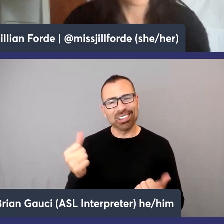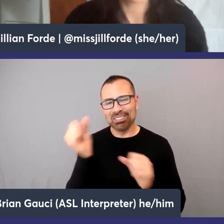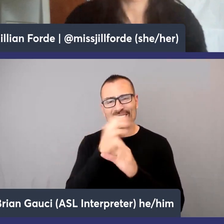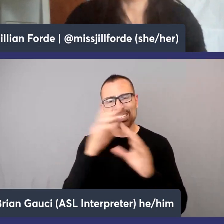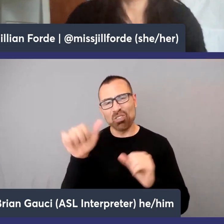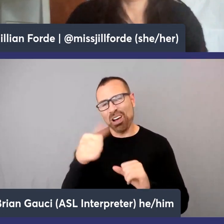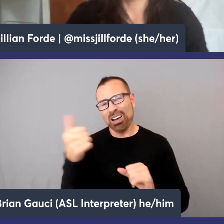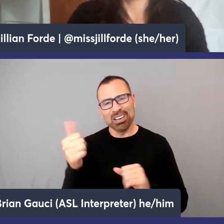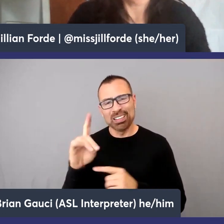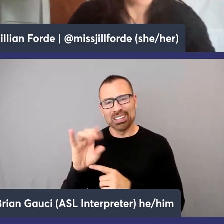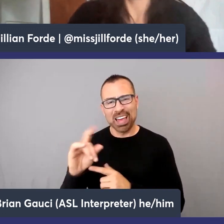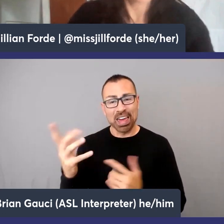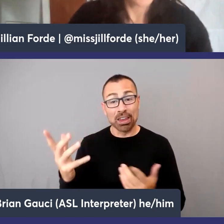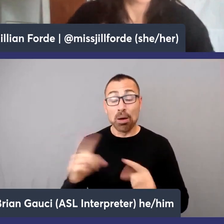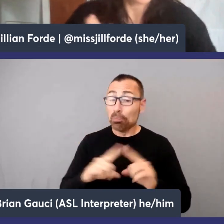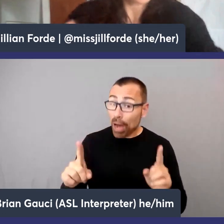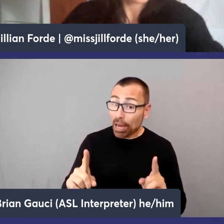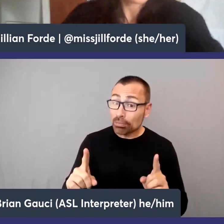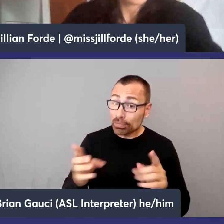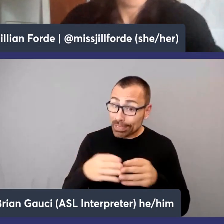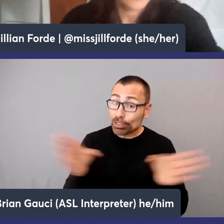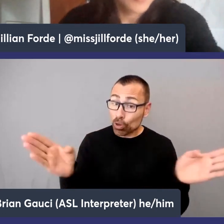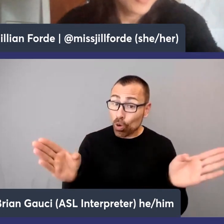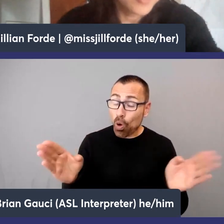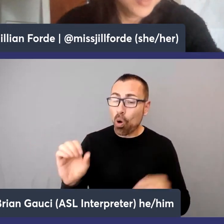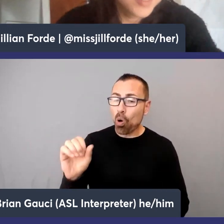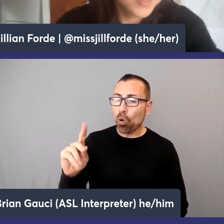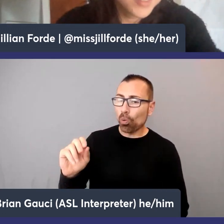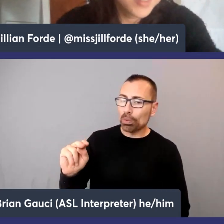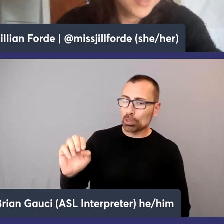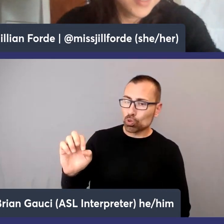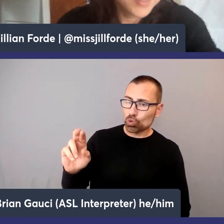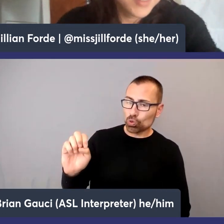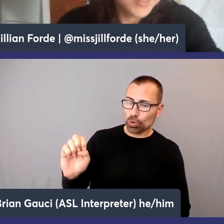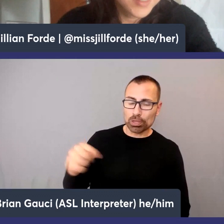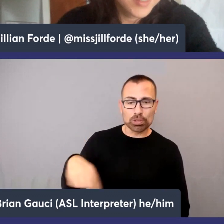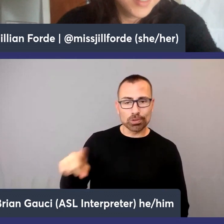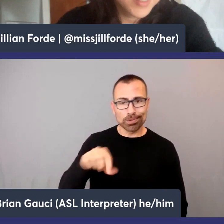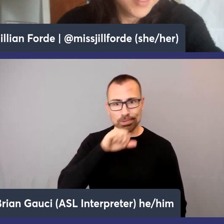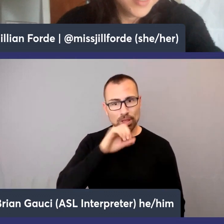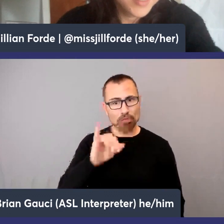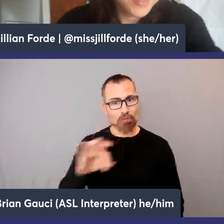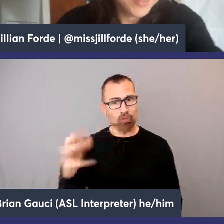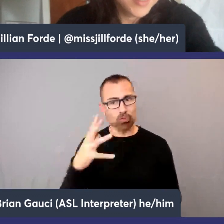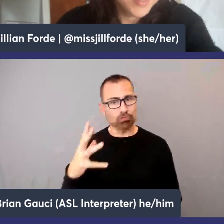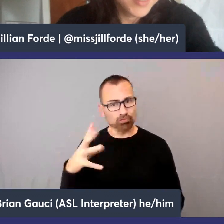this point. But it is an open source tool, and we would love if anybody wanted to contribute. To